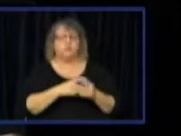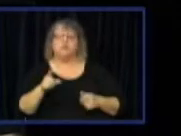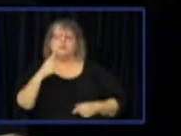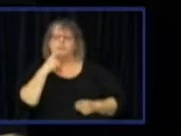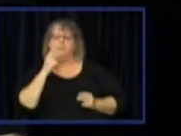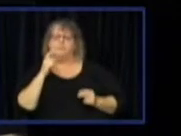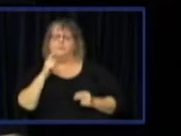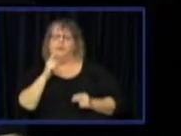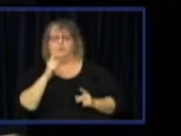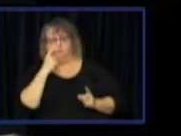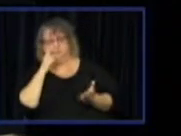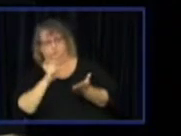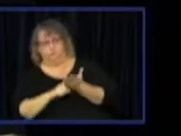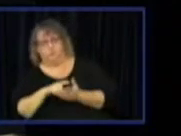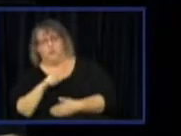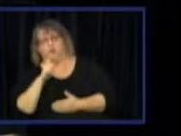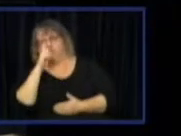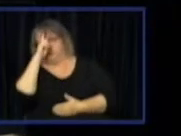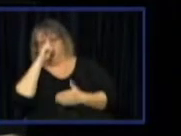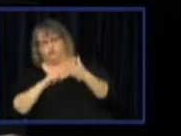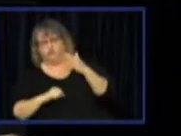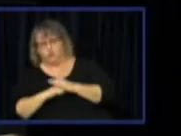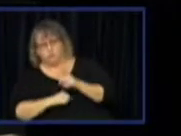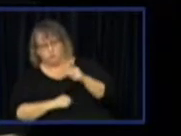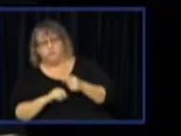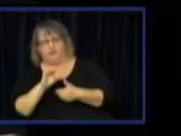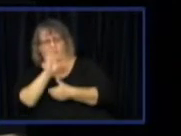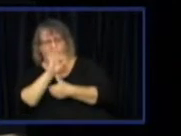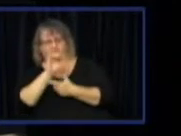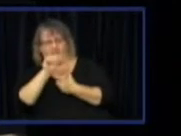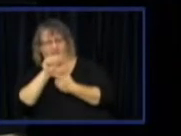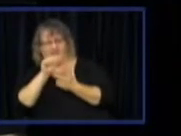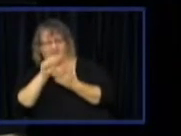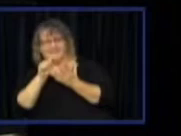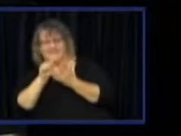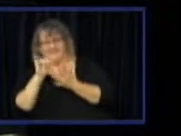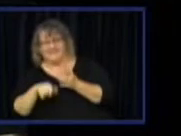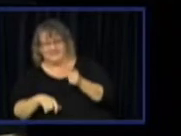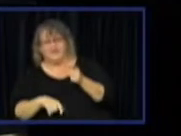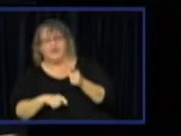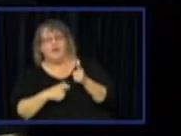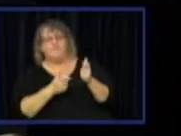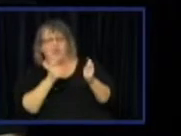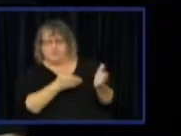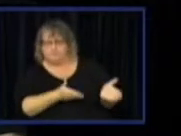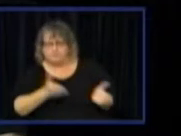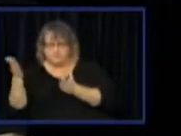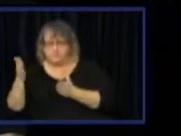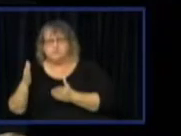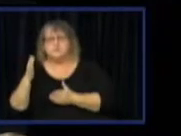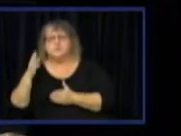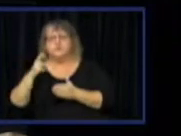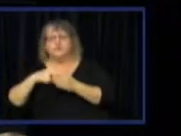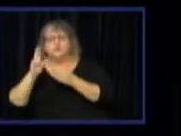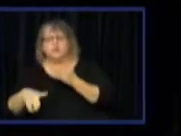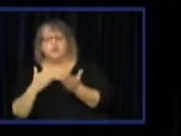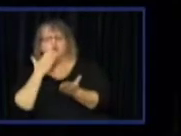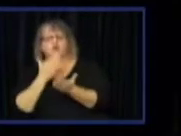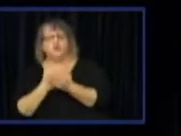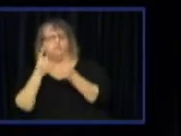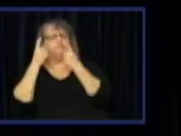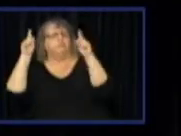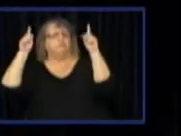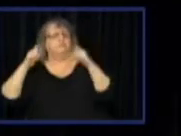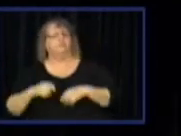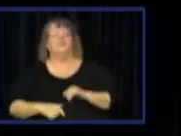timeliness being a factor, if people get there faster and they get the treatment, can you tell us a little bit more about the outcomes that are possible?